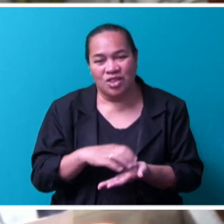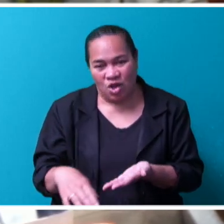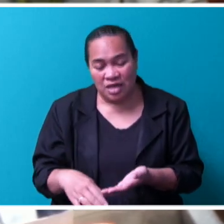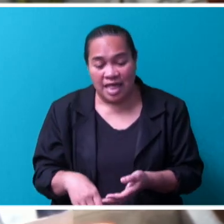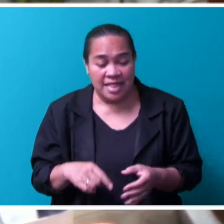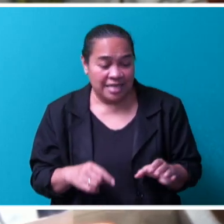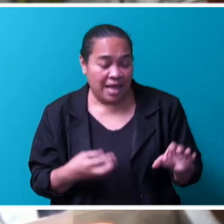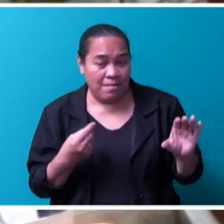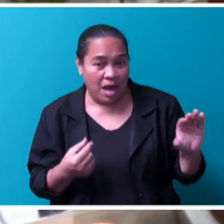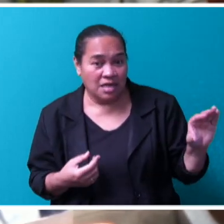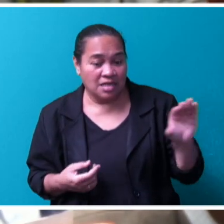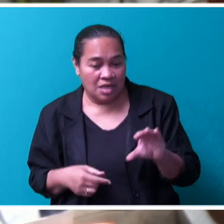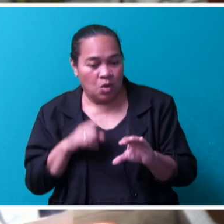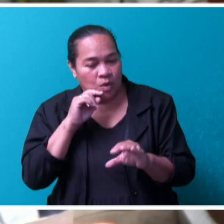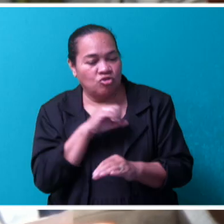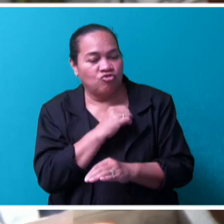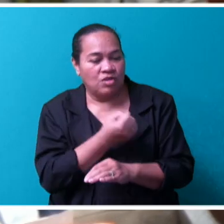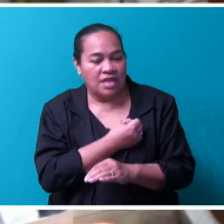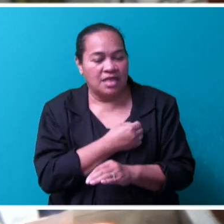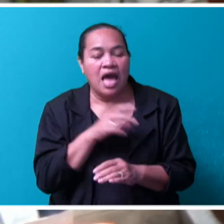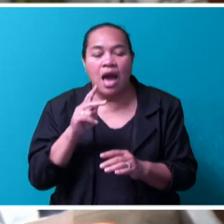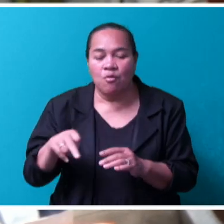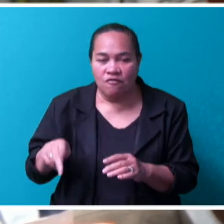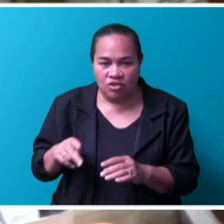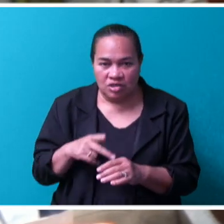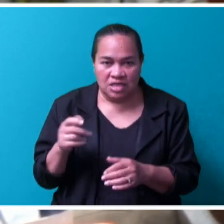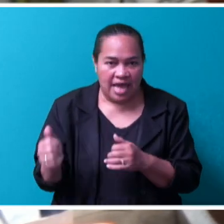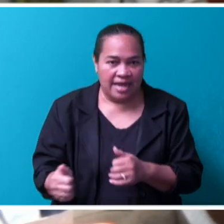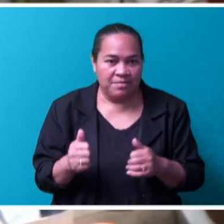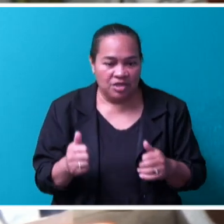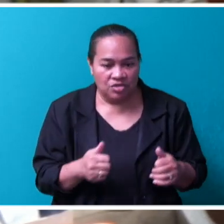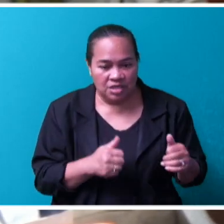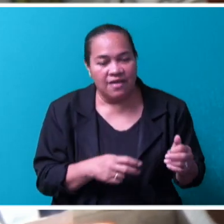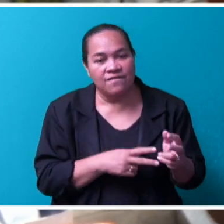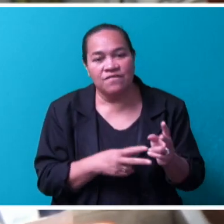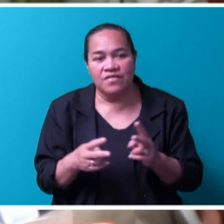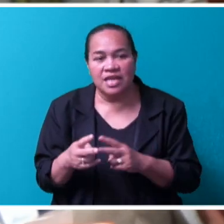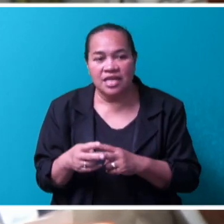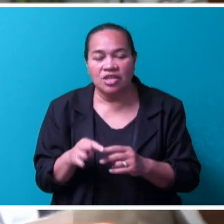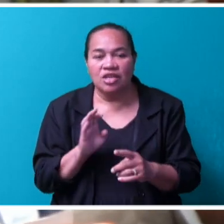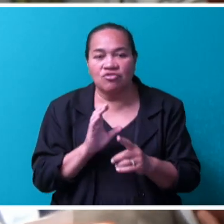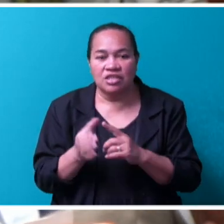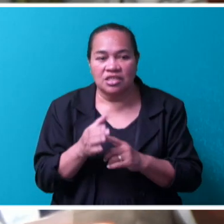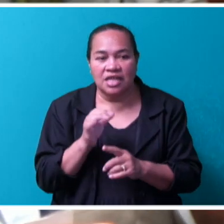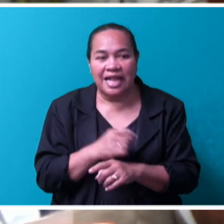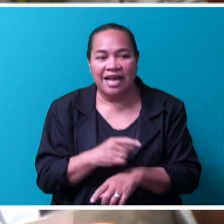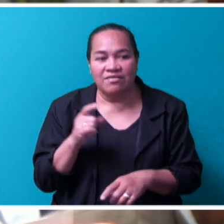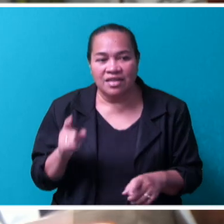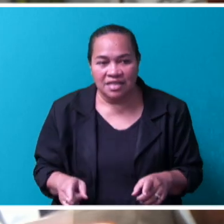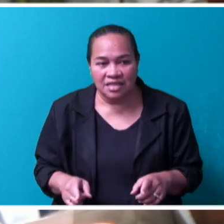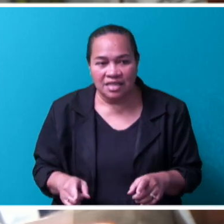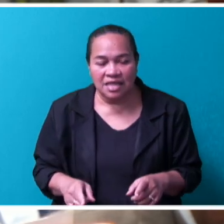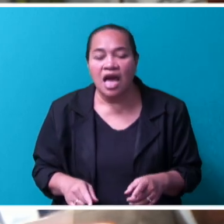allocation will strengthen the provincial administration, village and traditional governance, resource